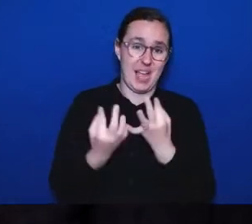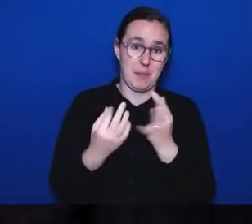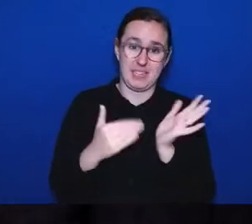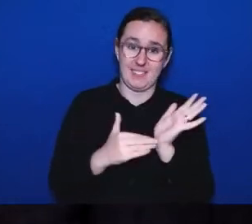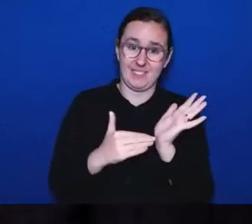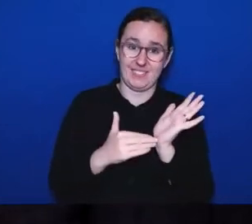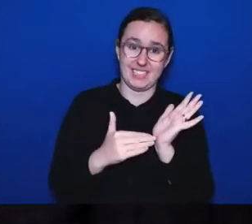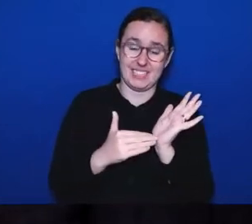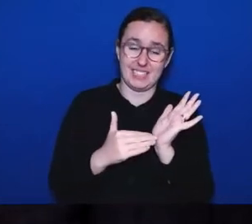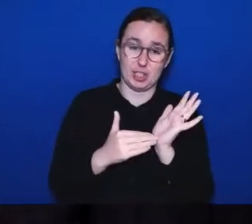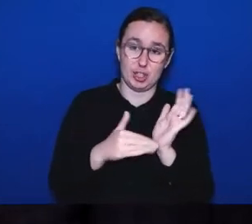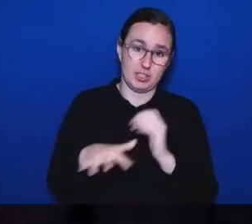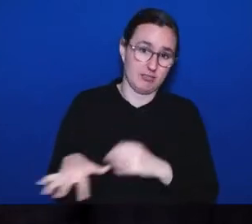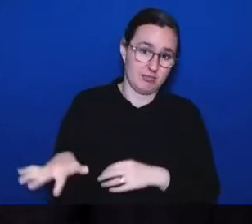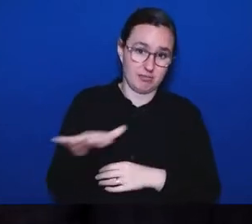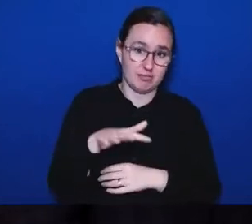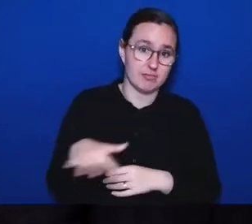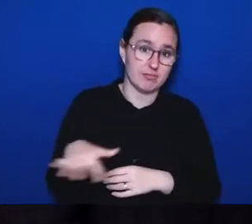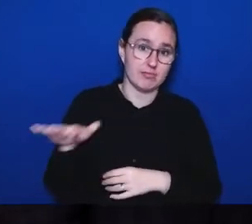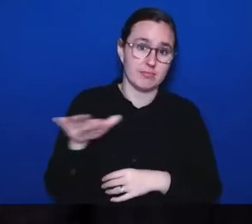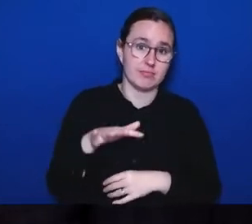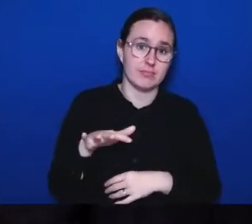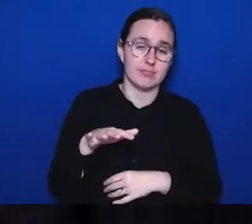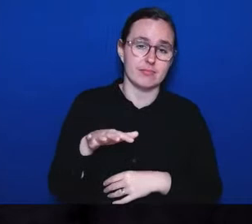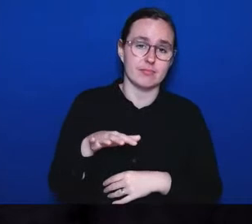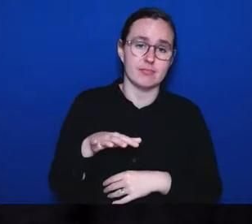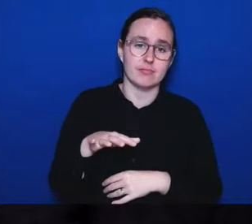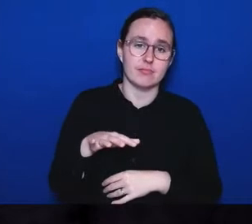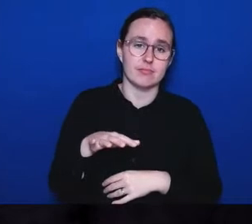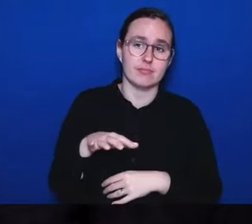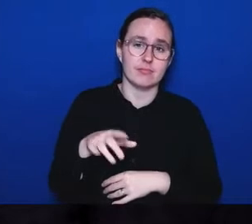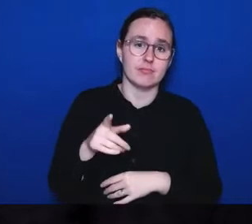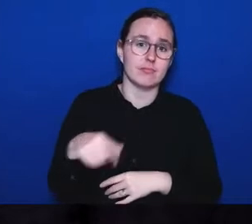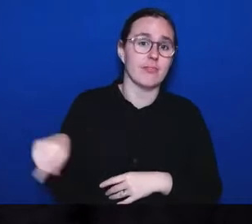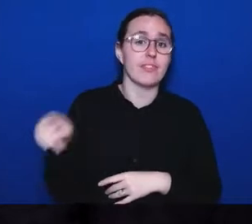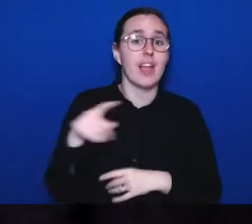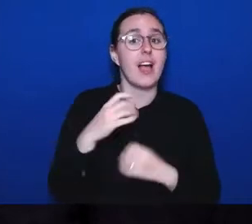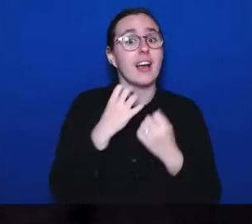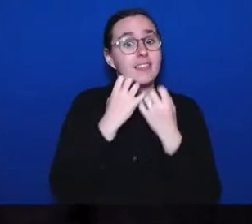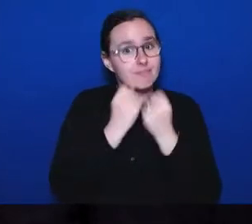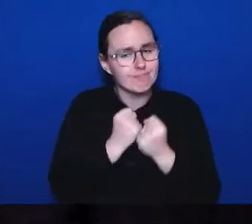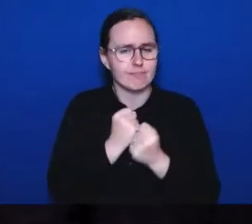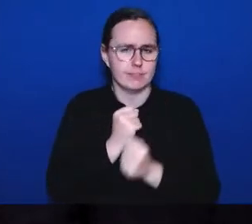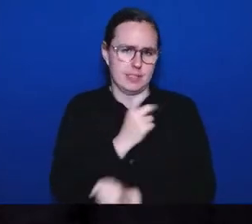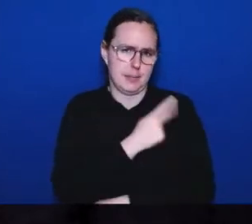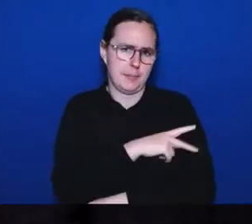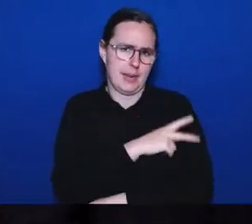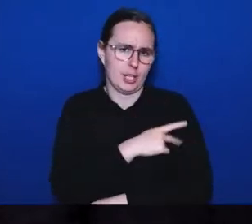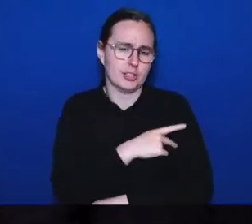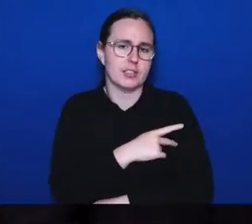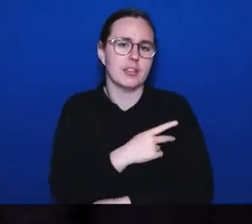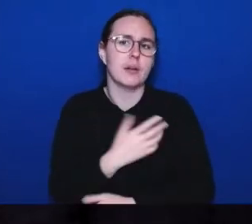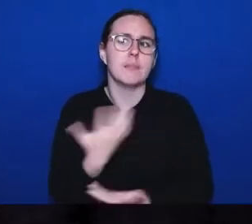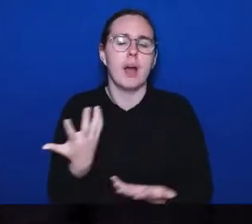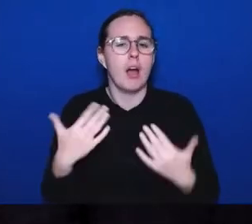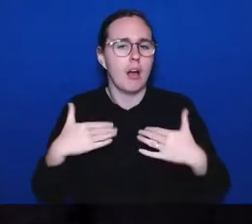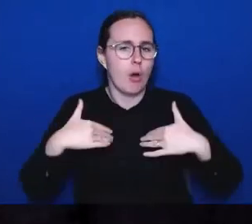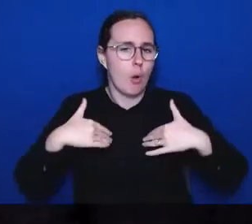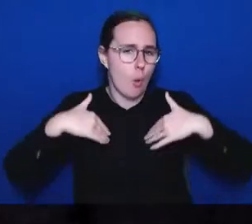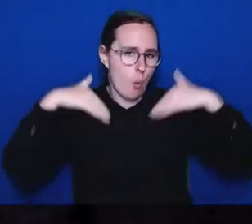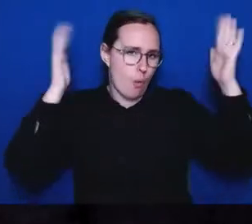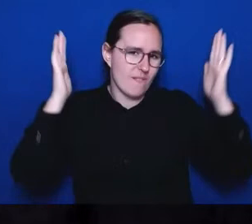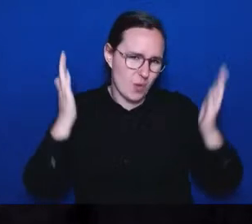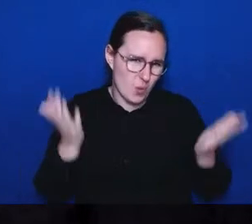their value for their patients over time because of the working conditions. And unfortunately, some of the systems